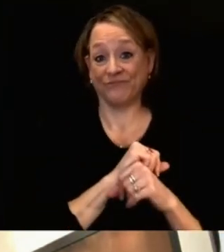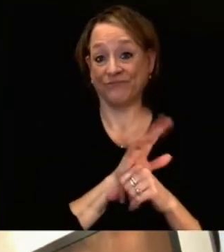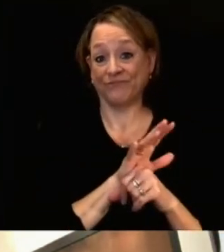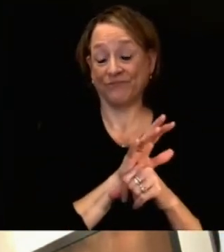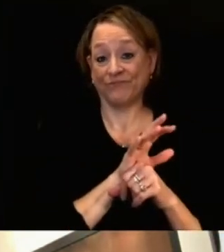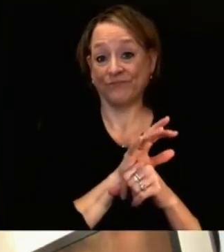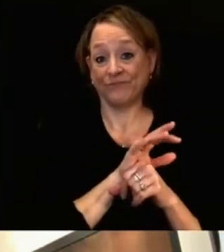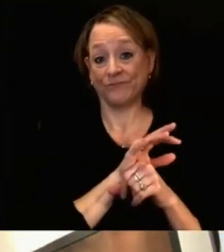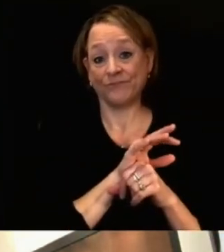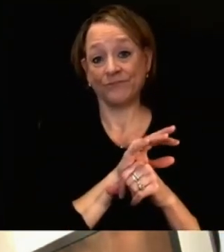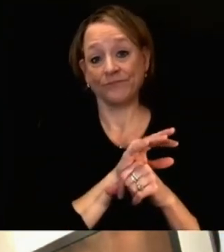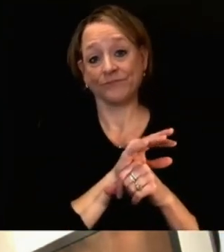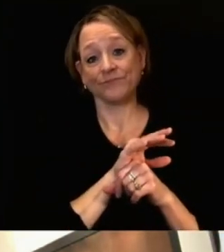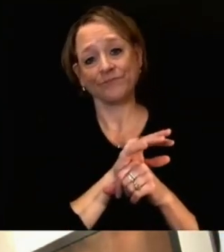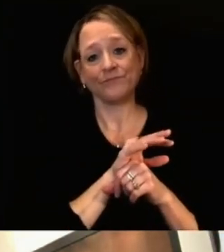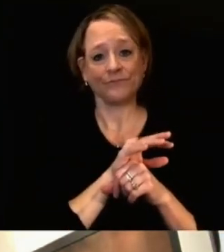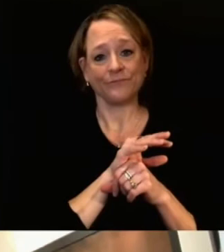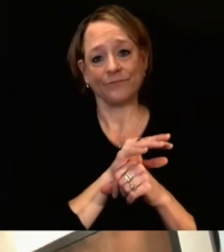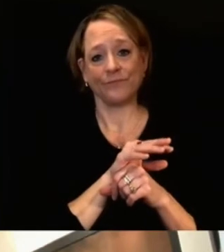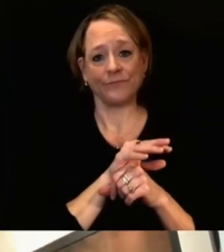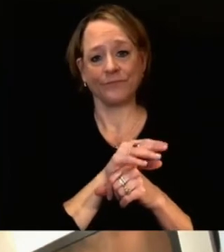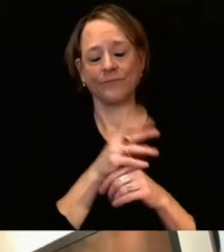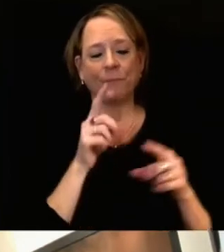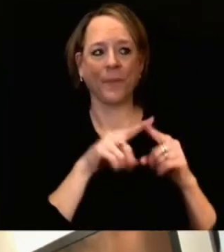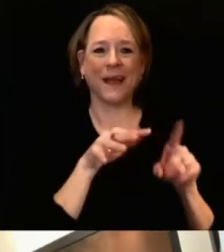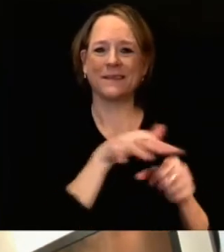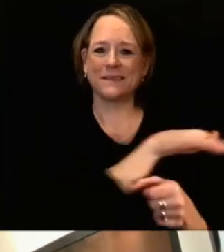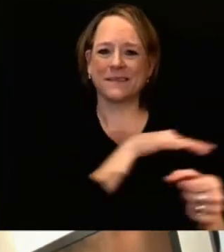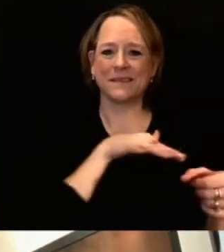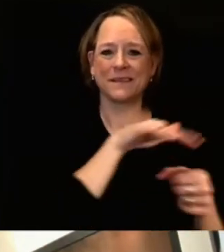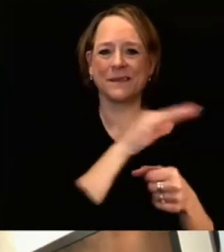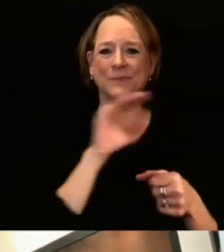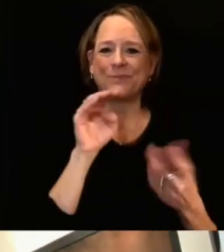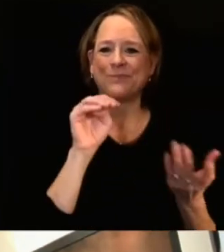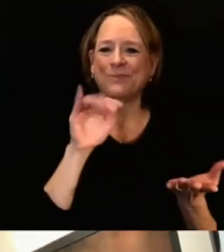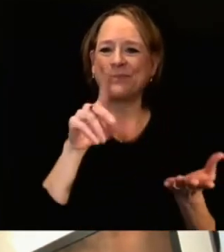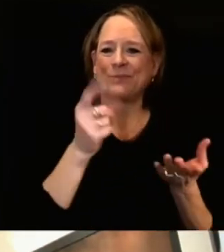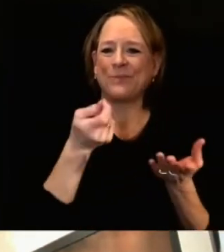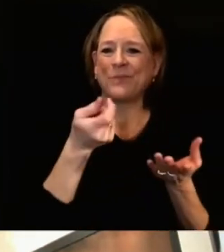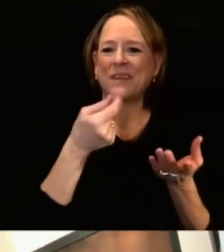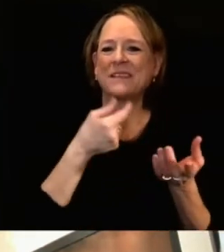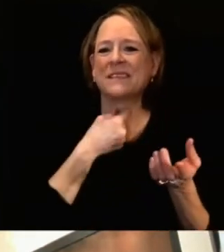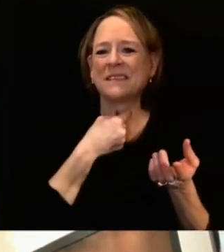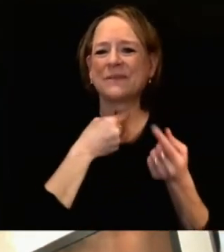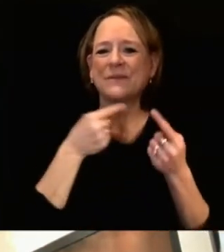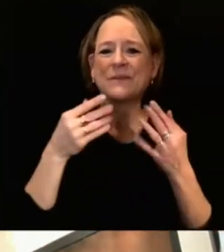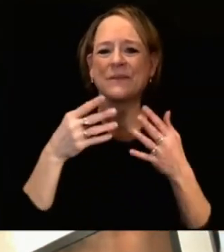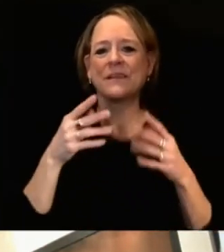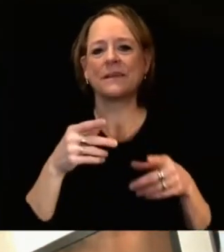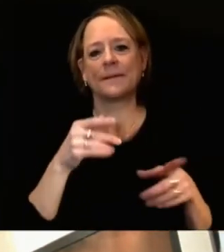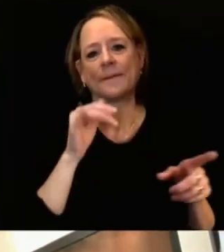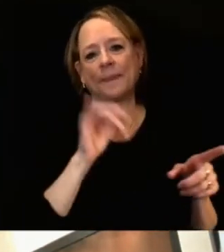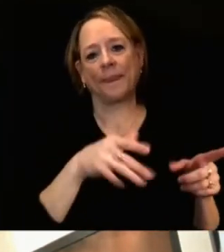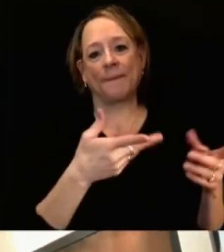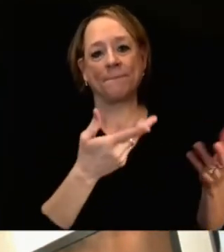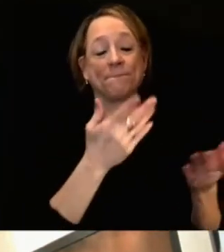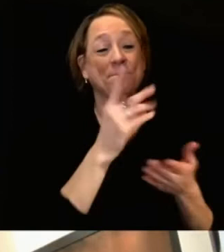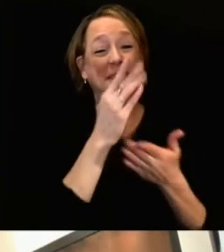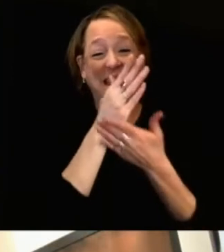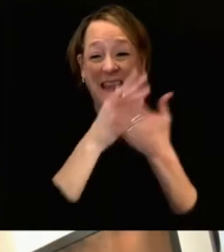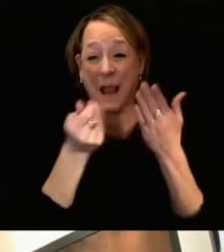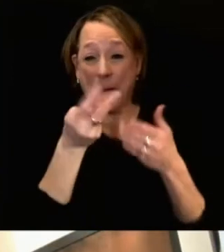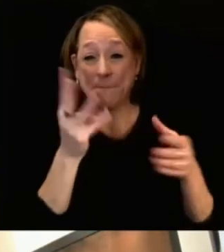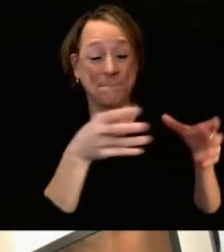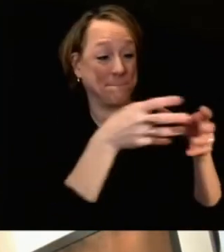there's going to be a subset who get severely ill. And if we have massive increases in the numbers of people getting infected is still going to translate to a